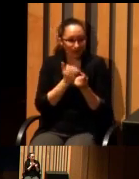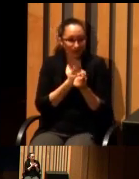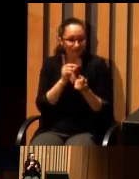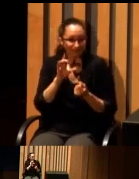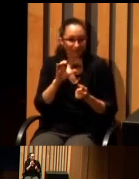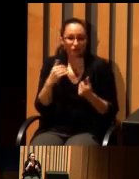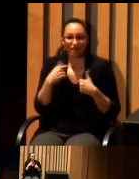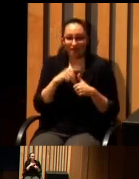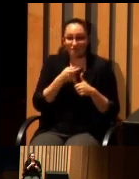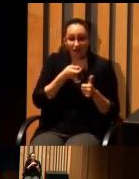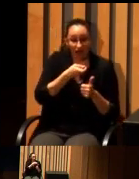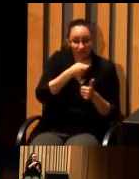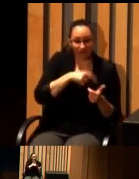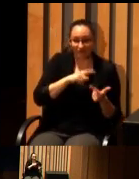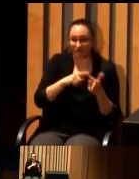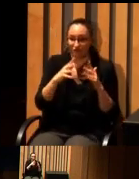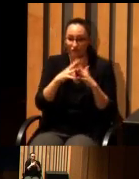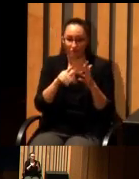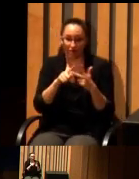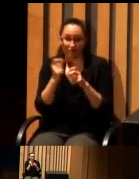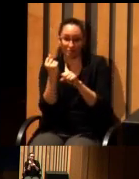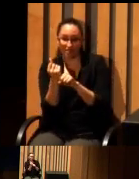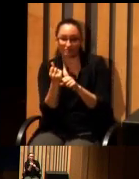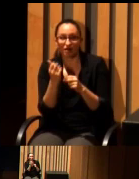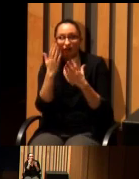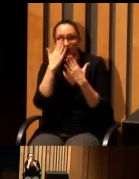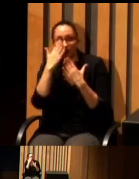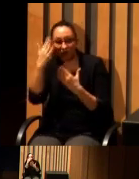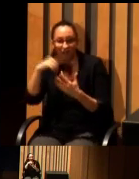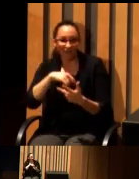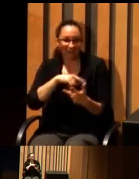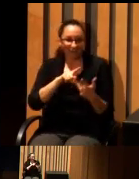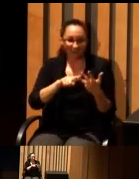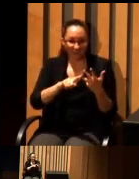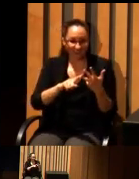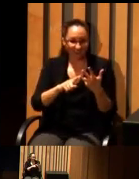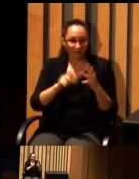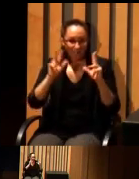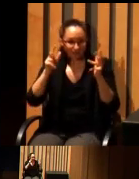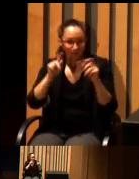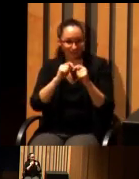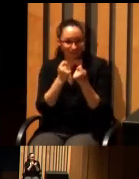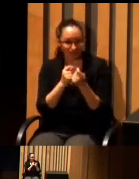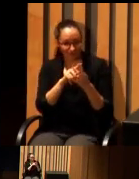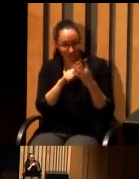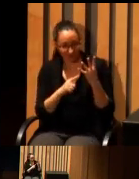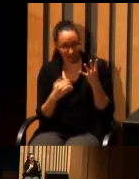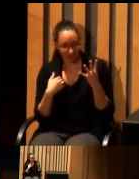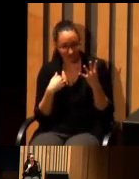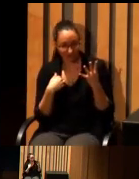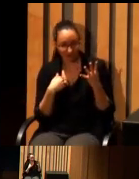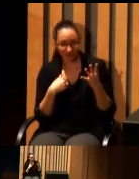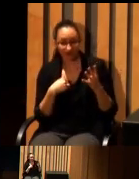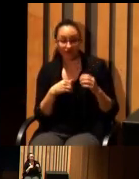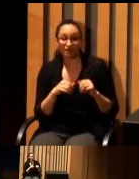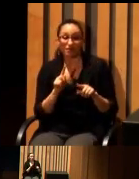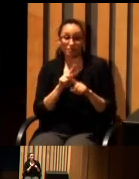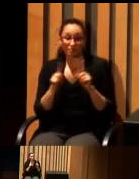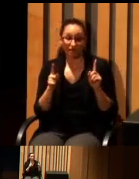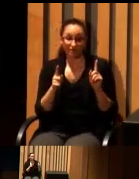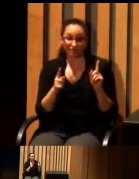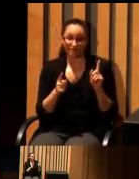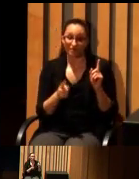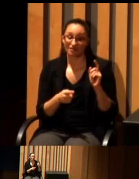basketball team, and thank goodness now a baseball team. But there's no real question that the most prominent symbol of the